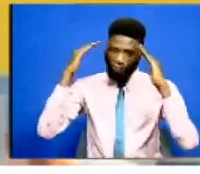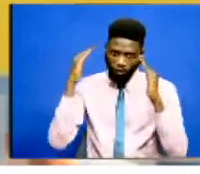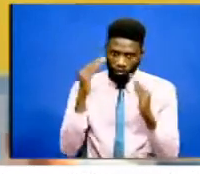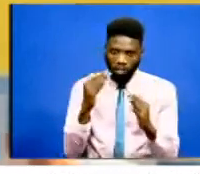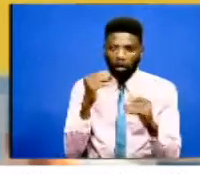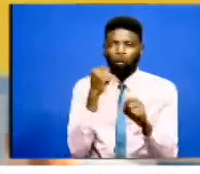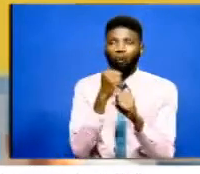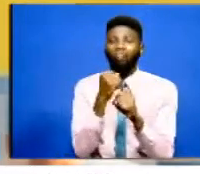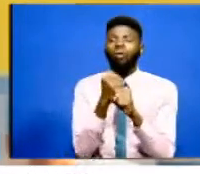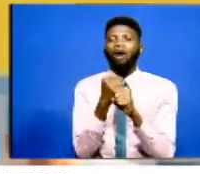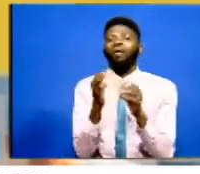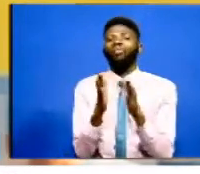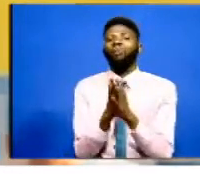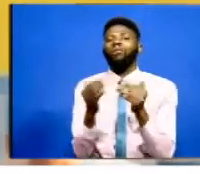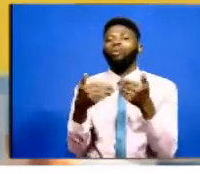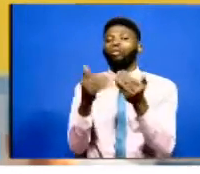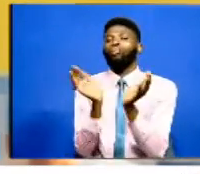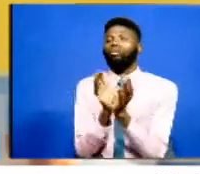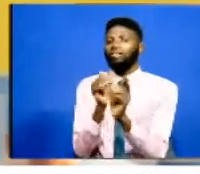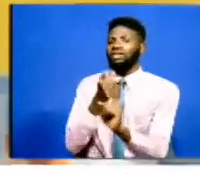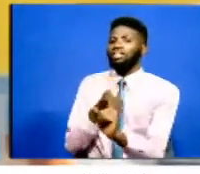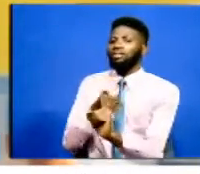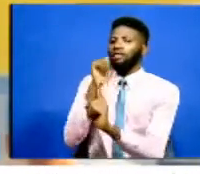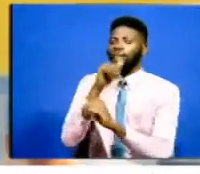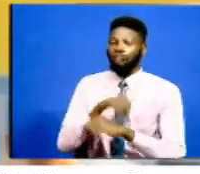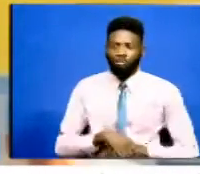initiatives. This council,